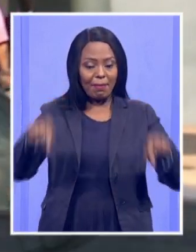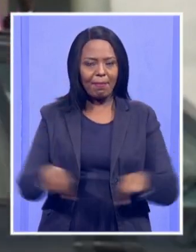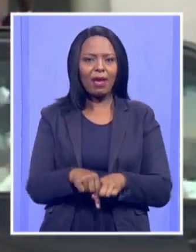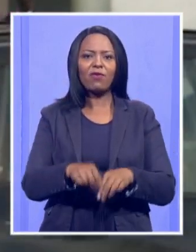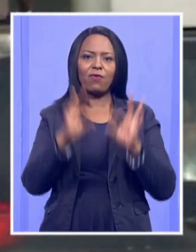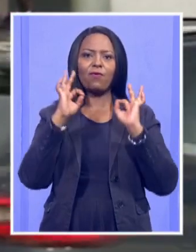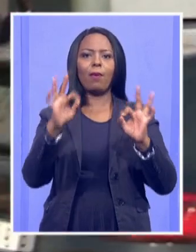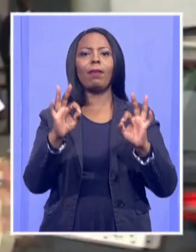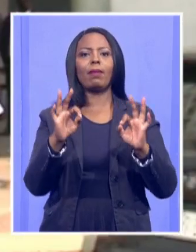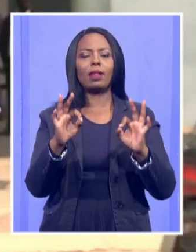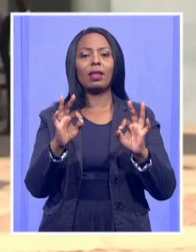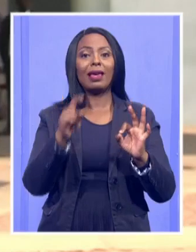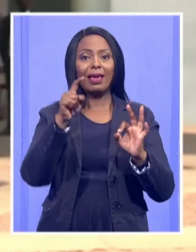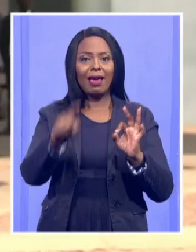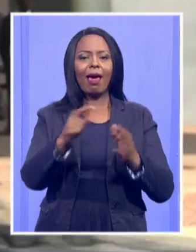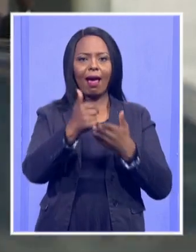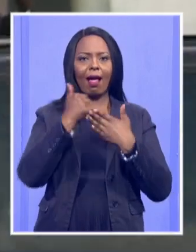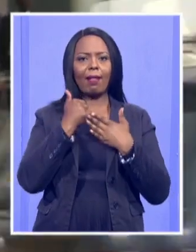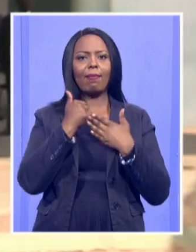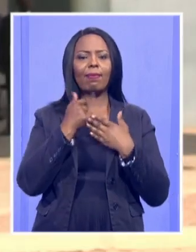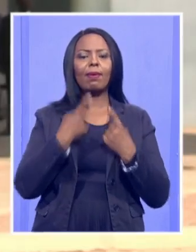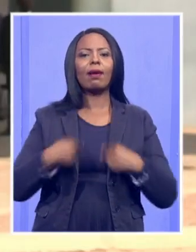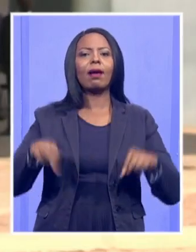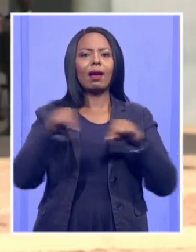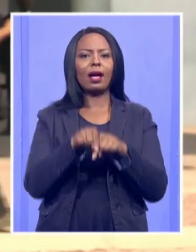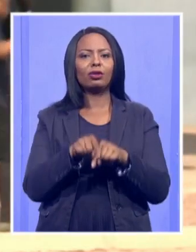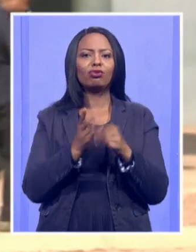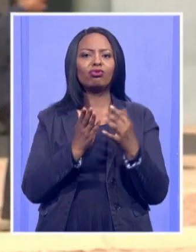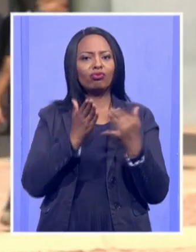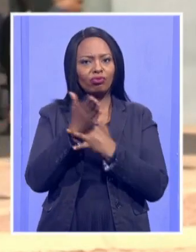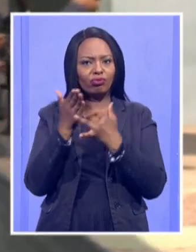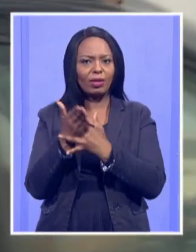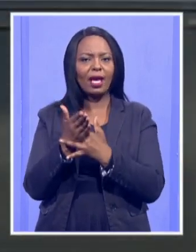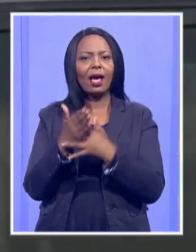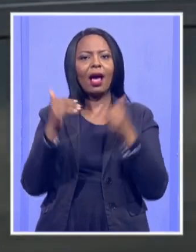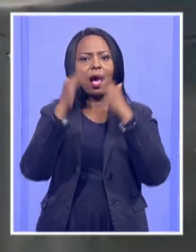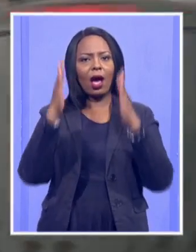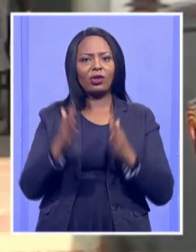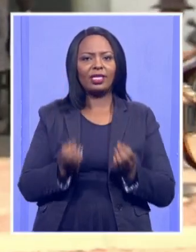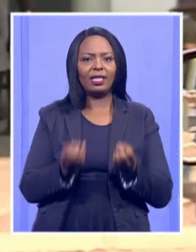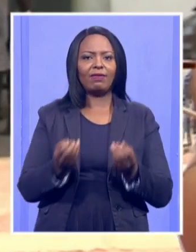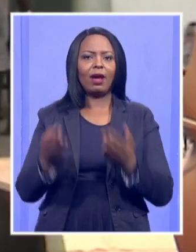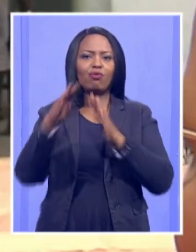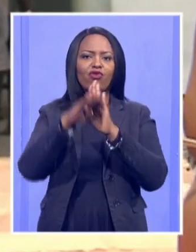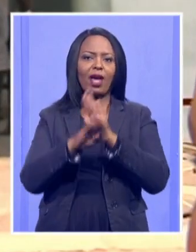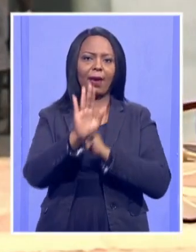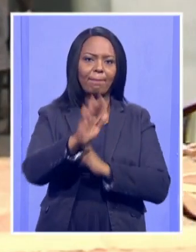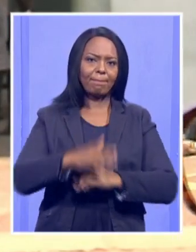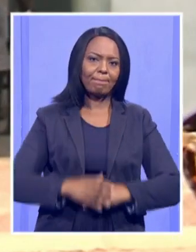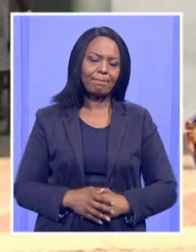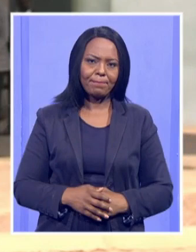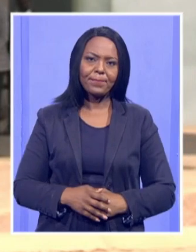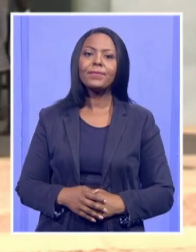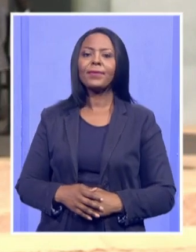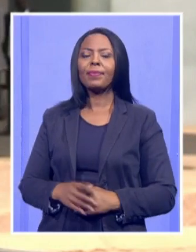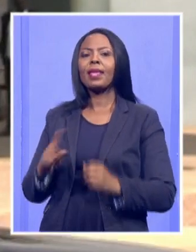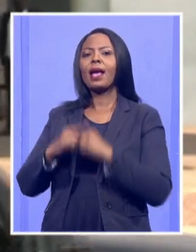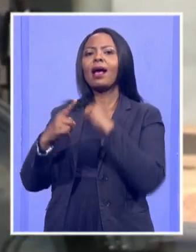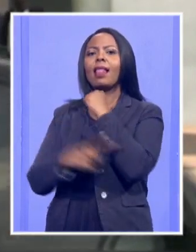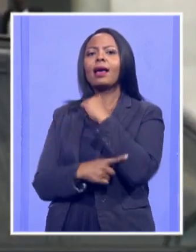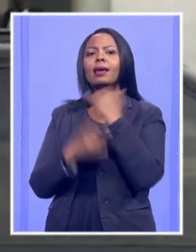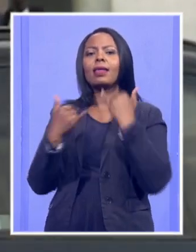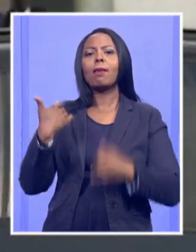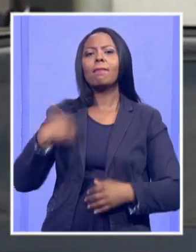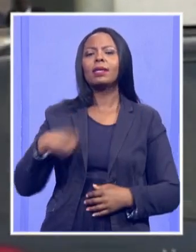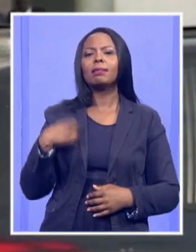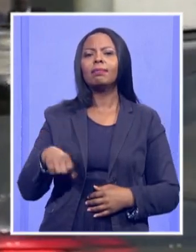itself will assist us. It will assist us to accelerate our housing delivery program. And lastly, is the